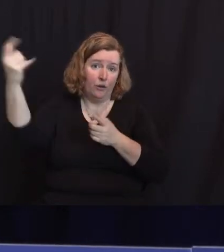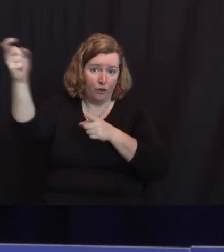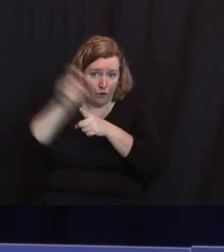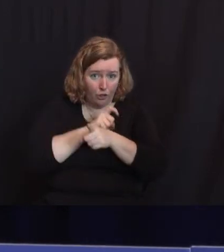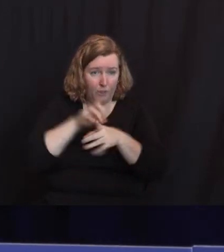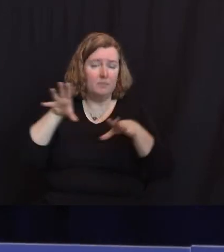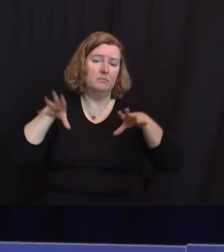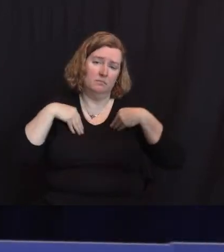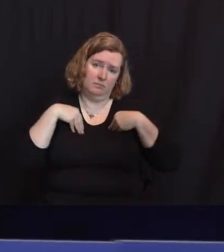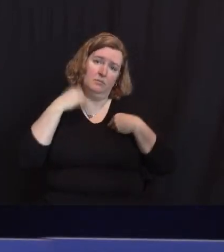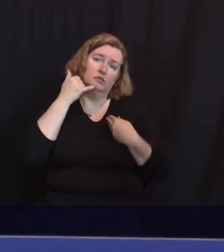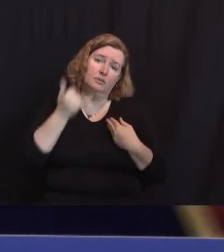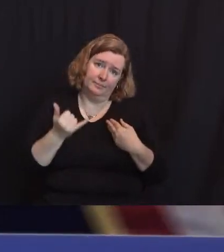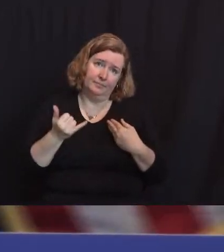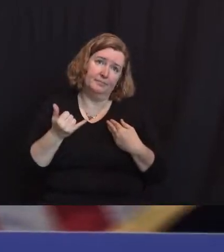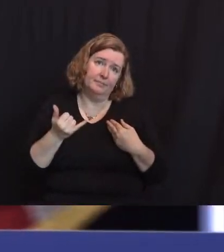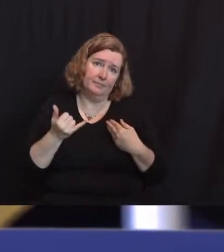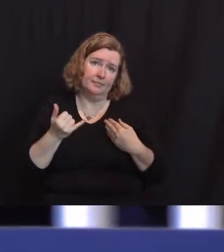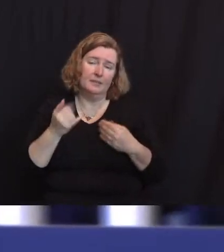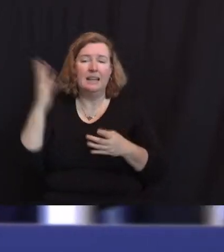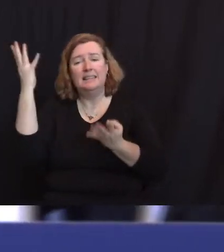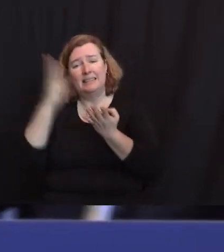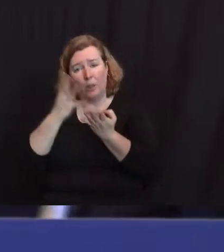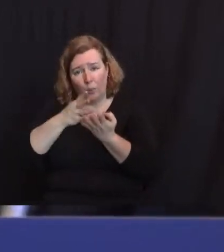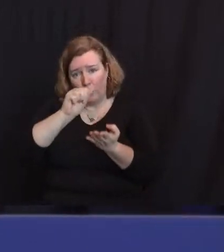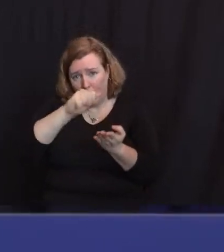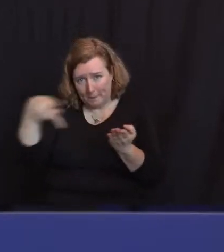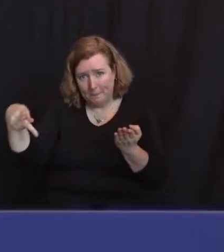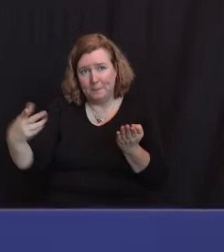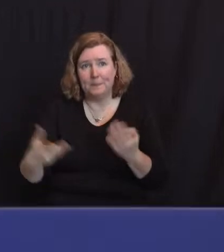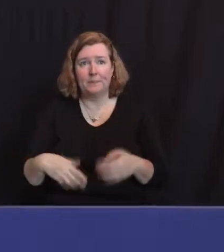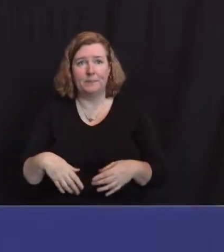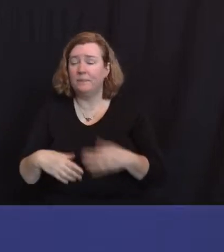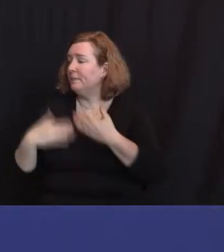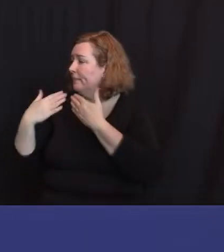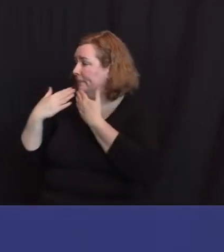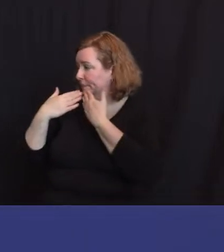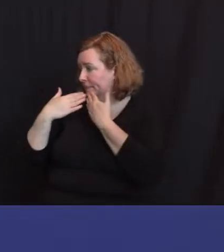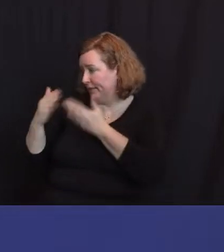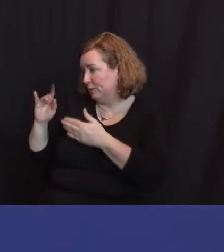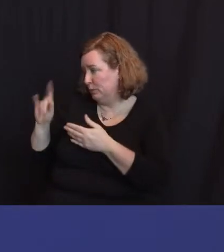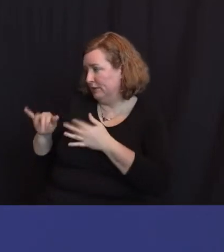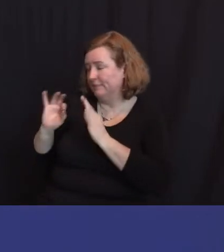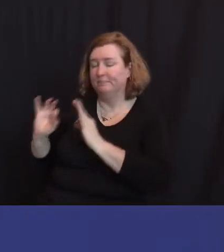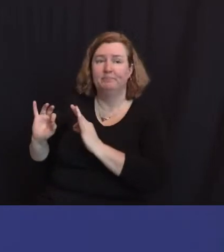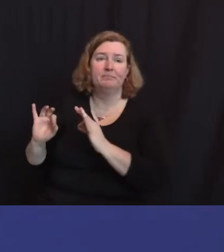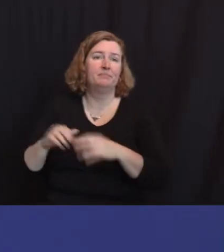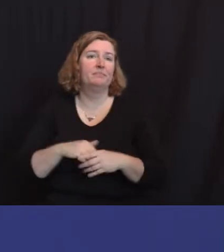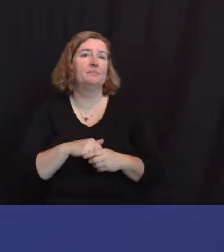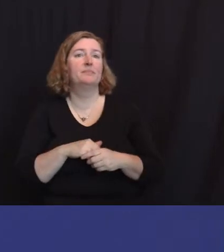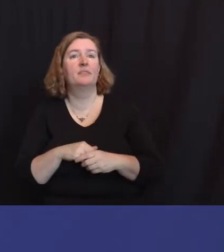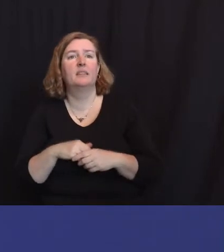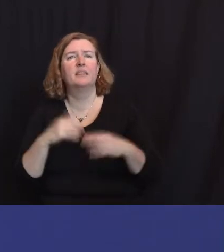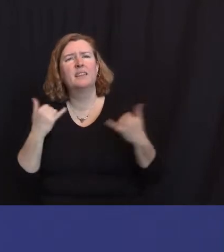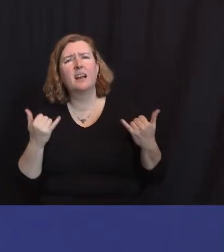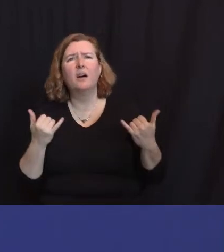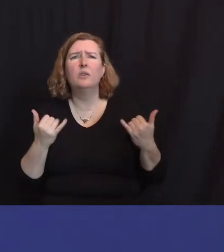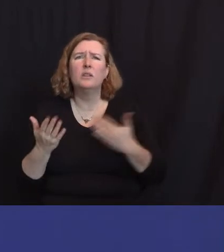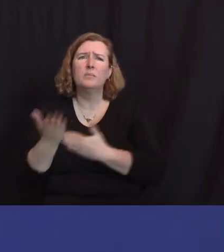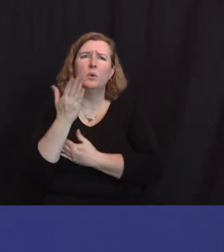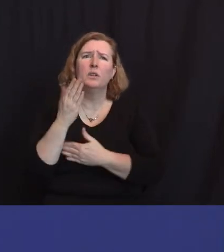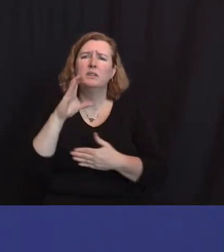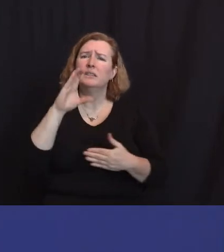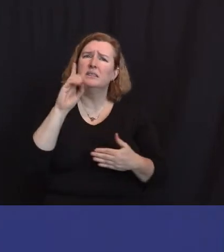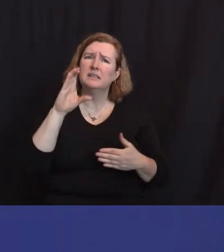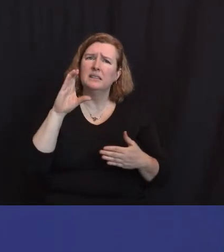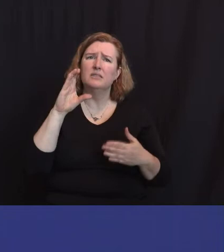you. Judy, thank you. A couple of quick things. Number one, I think the CDC director said this morning the UK variant is now the dominant strain in America,